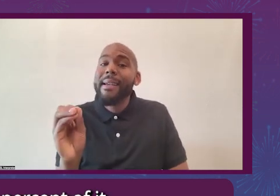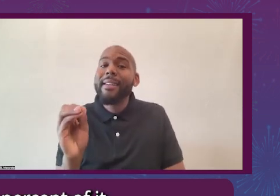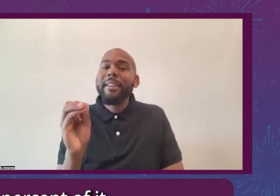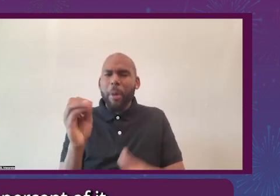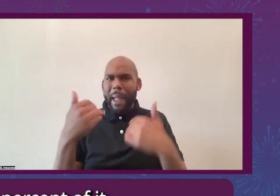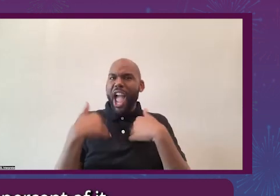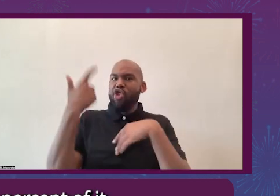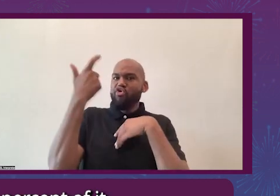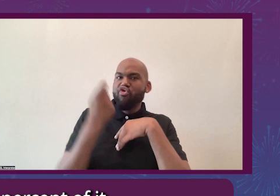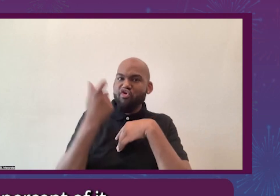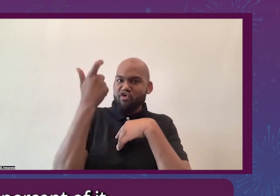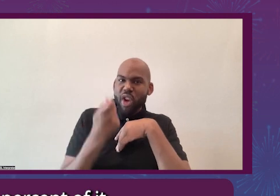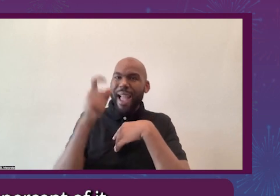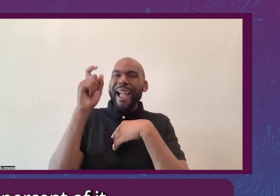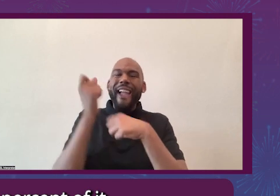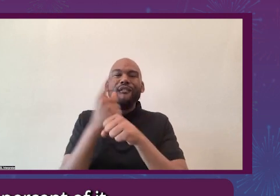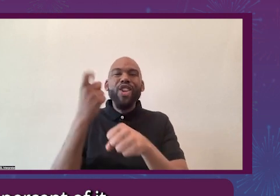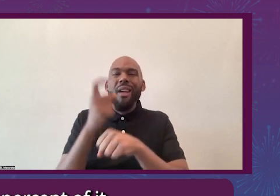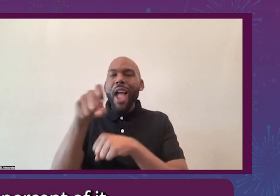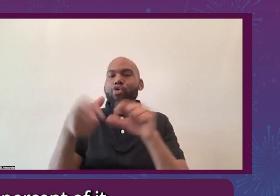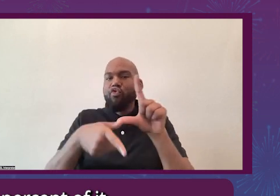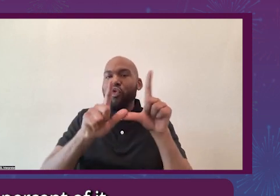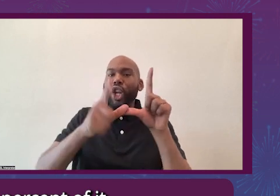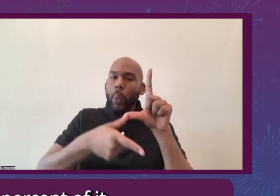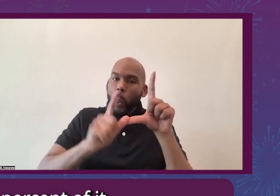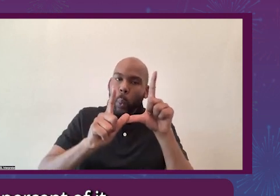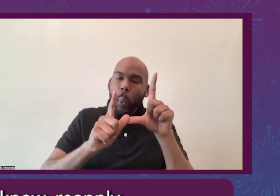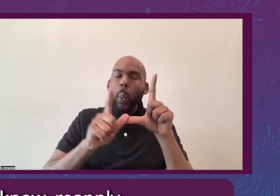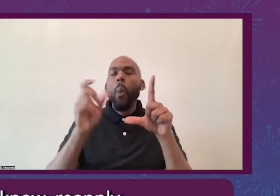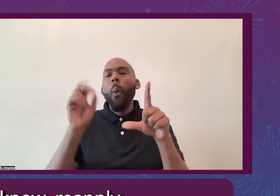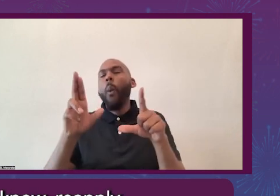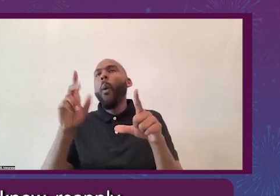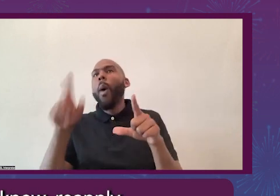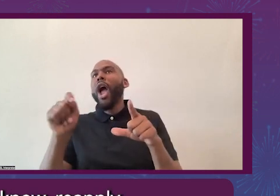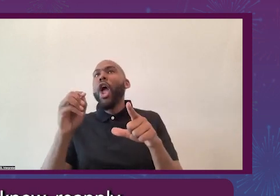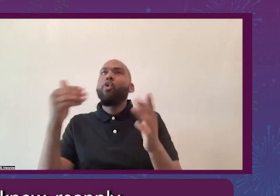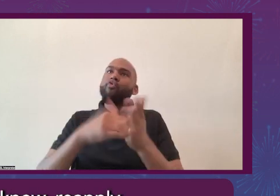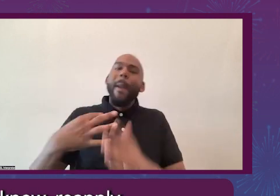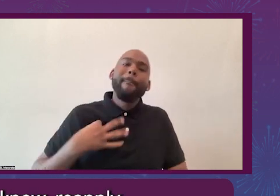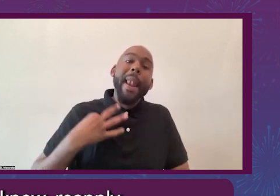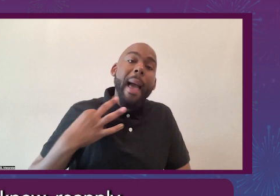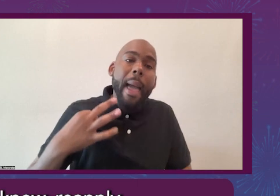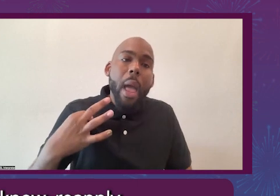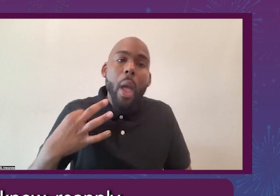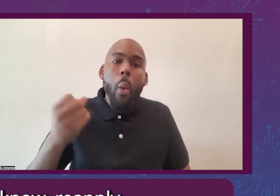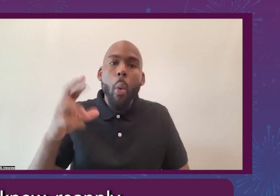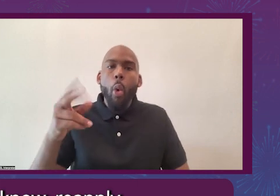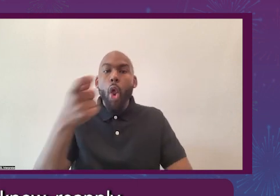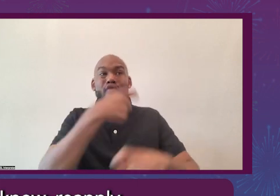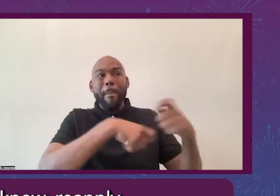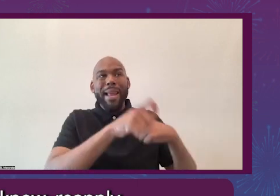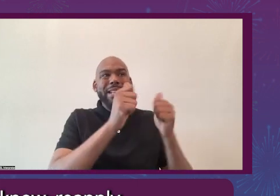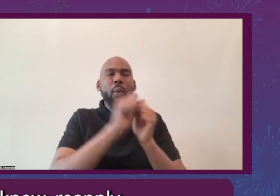90% of it was grants that had to be renewed every year, or had to be we had to